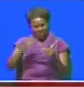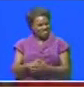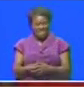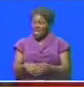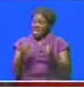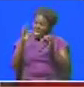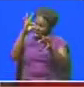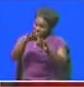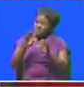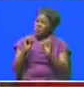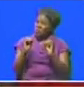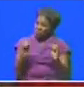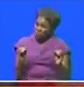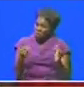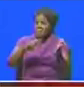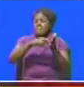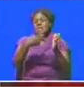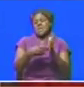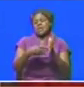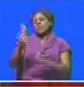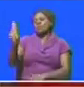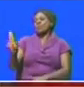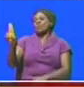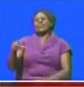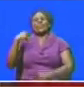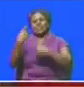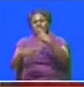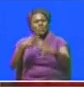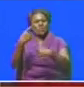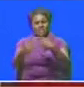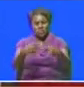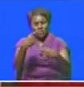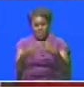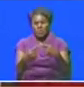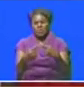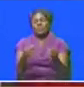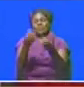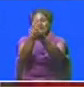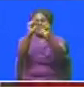Kama hakuna uchaguzi, Uhuru Kenyatta anaendelea tu.